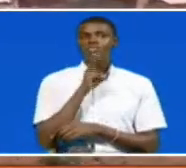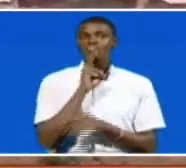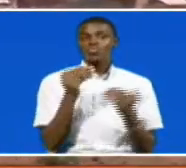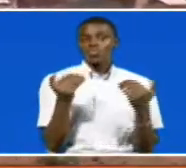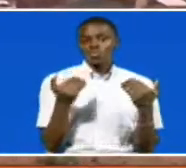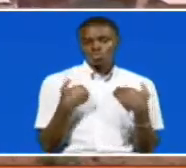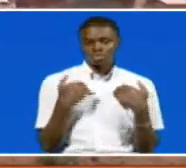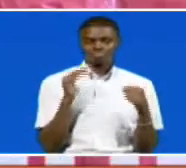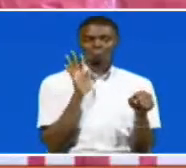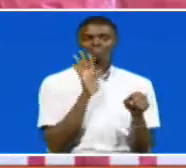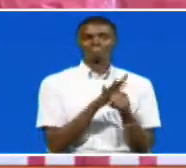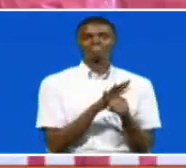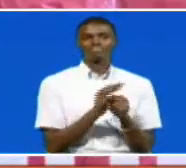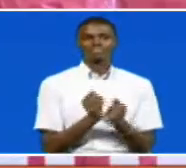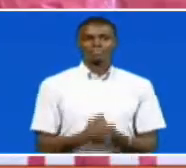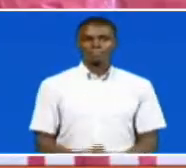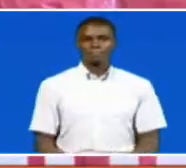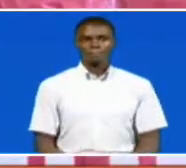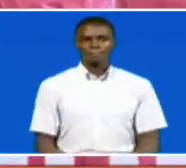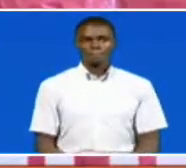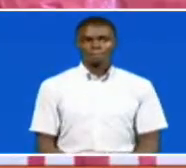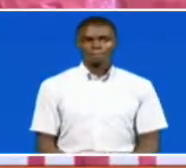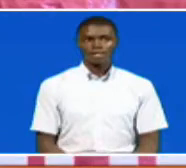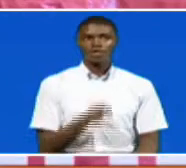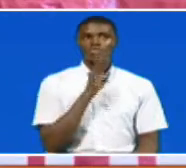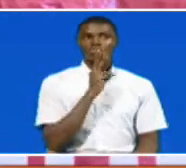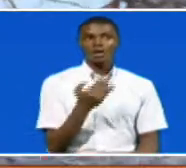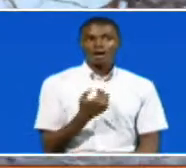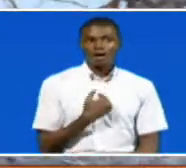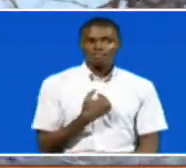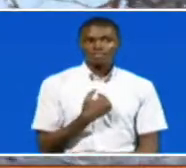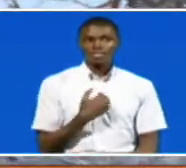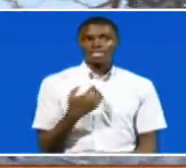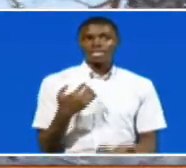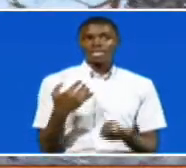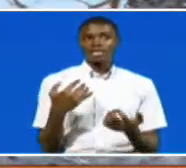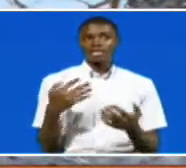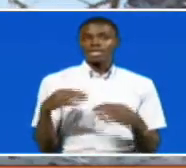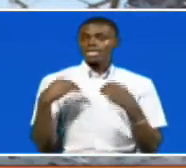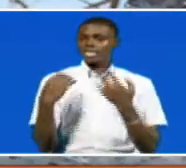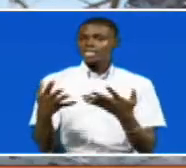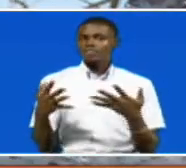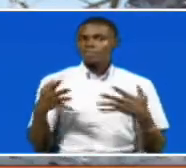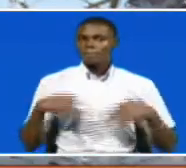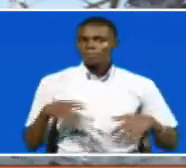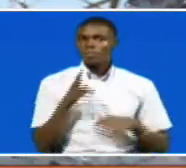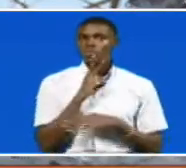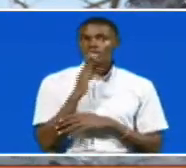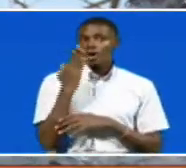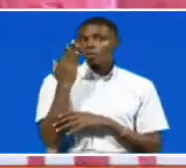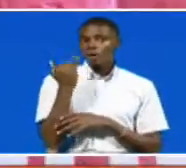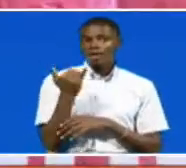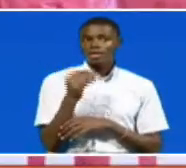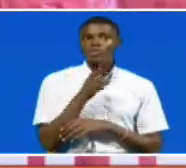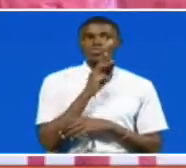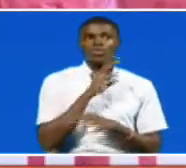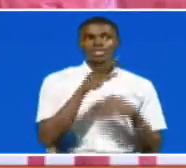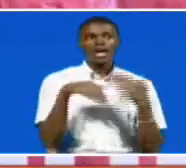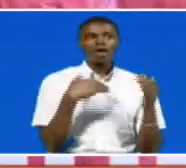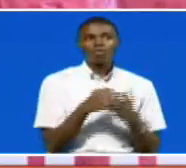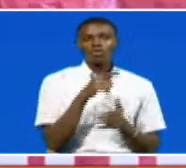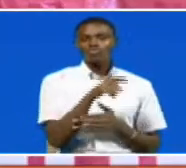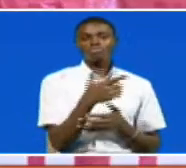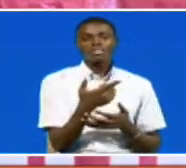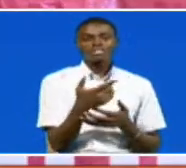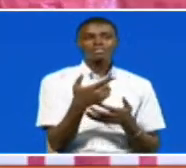water in plenty. If refugees are getting enough water, why can't we also get enough water? Because maji yetu yote inatoka kwa hii